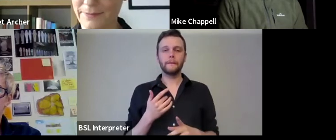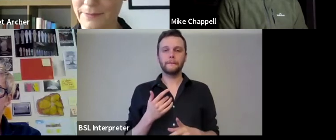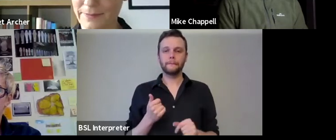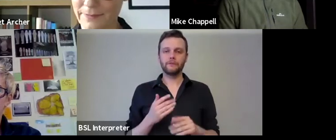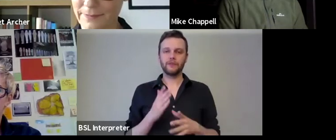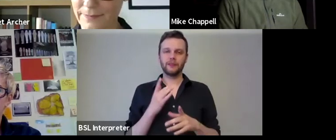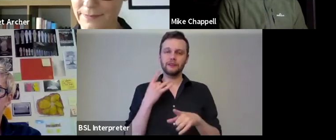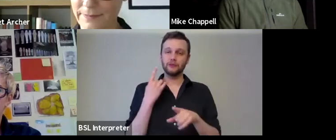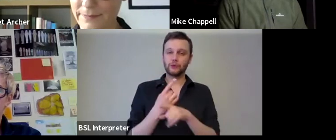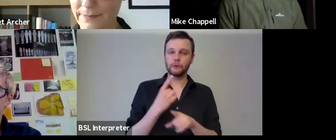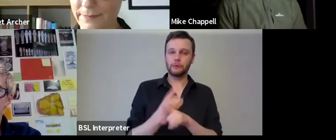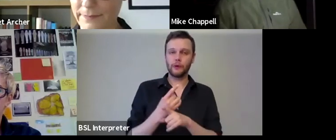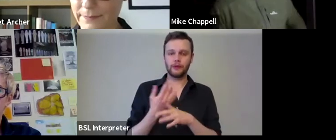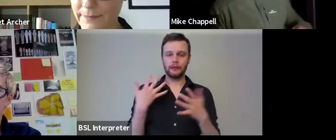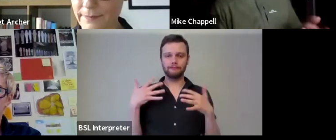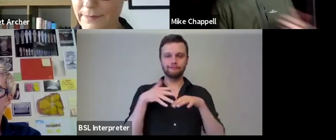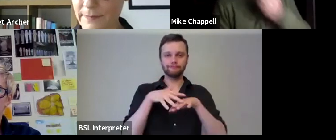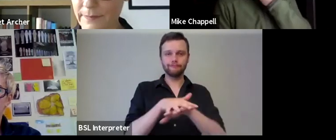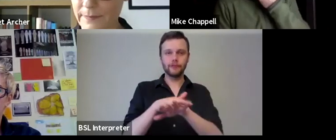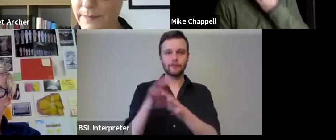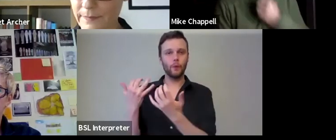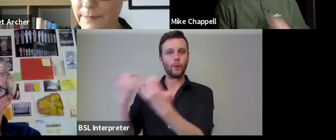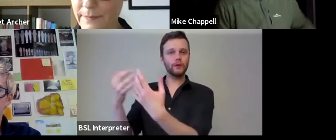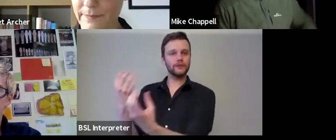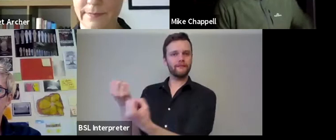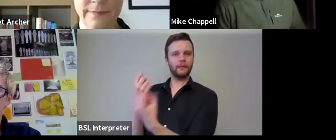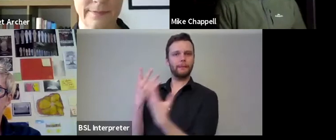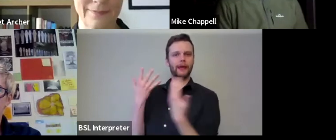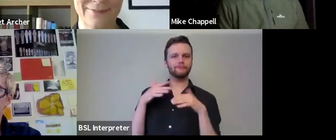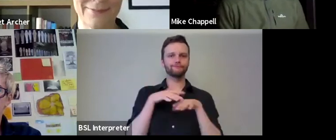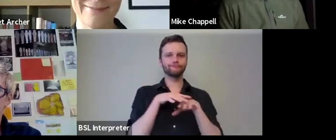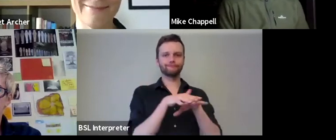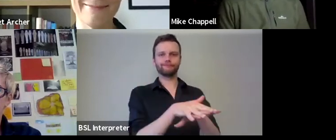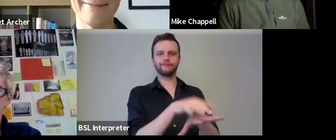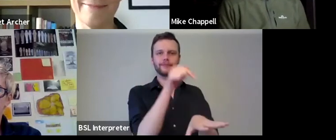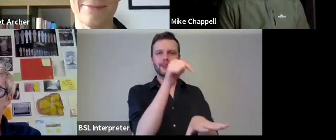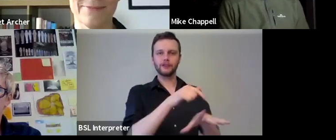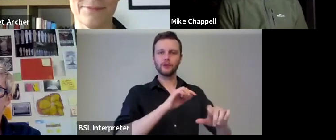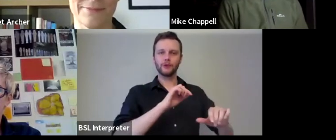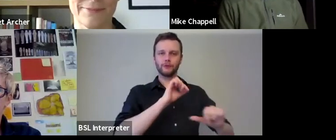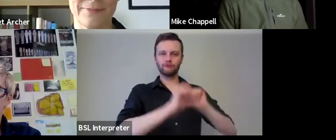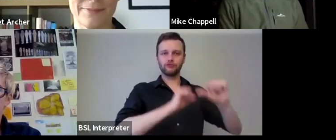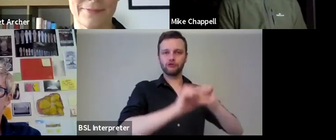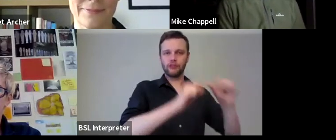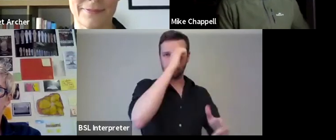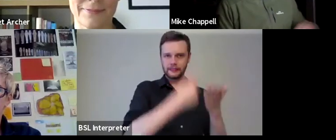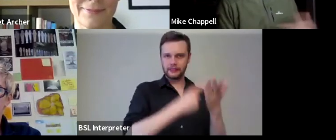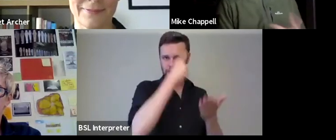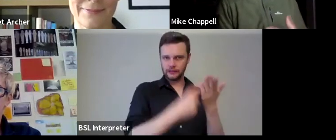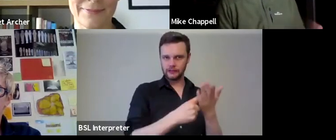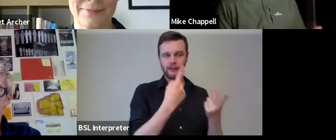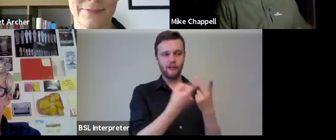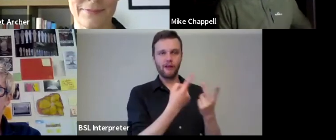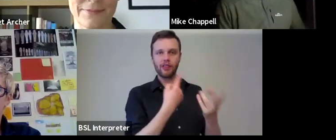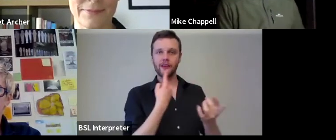really talks to the integration of audience feedback into programming decisions and other